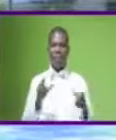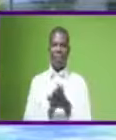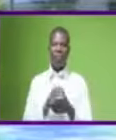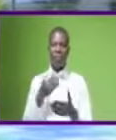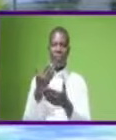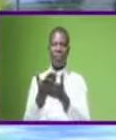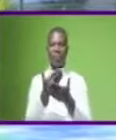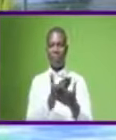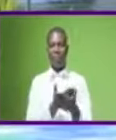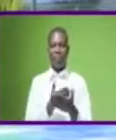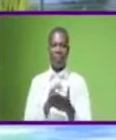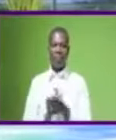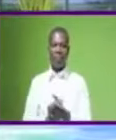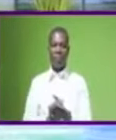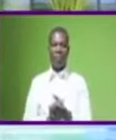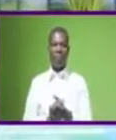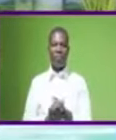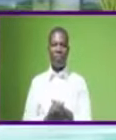egu sera